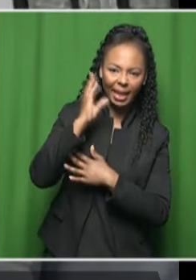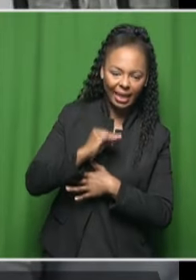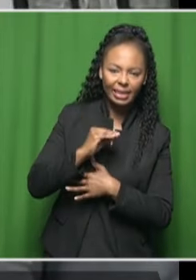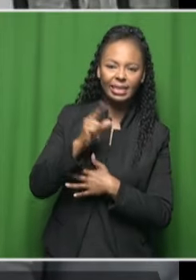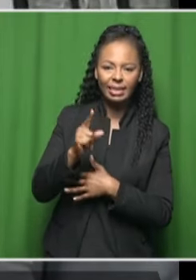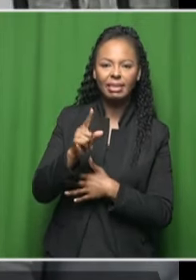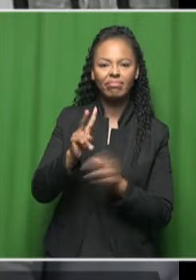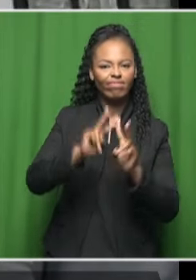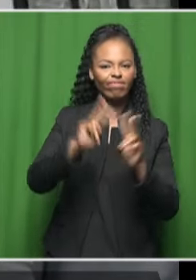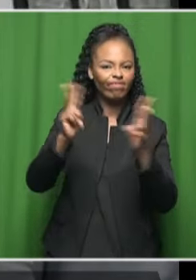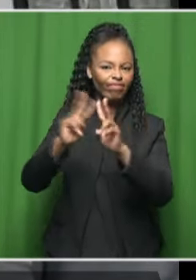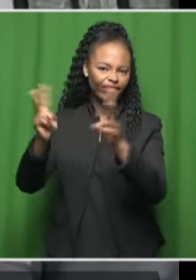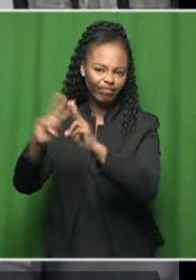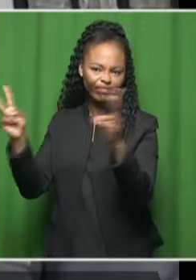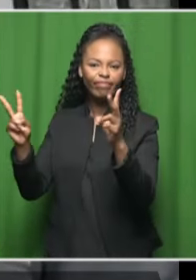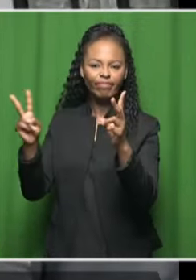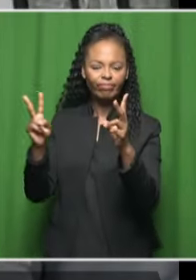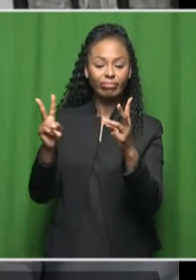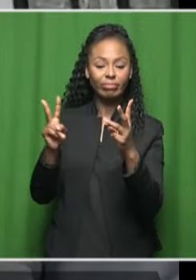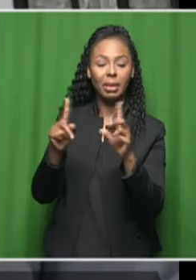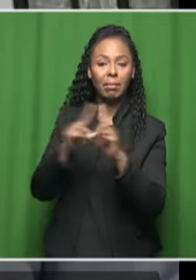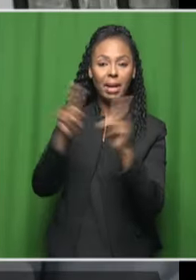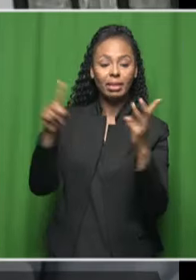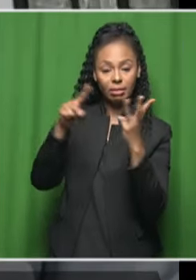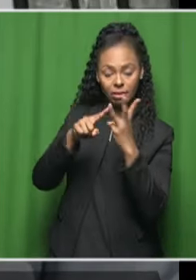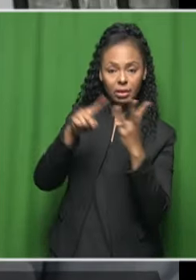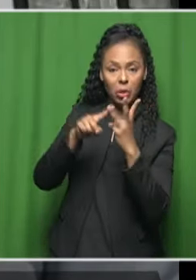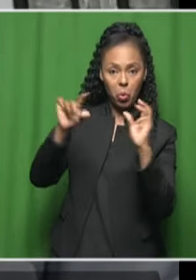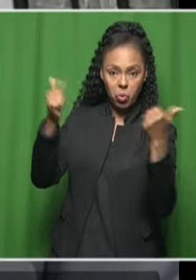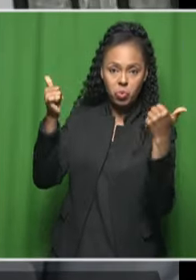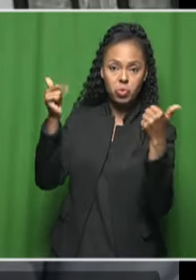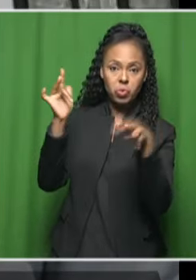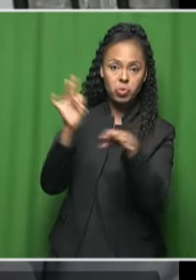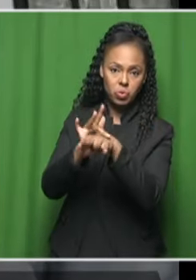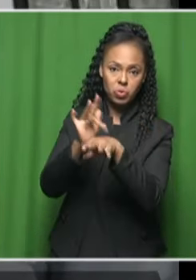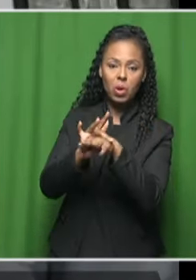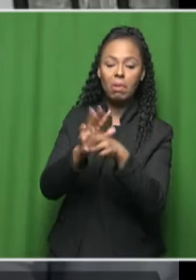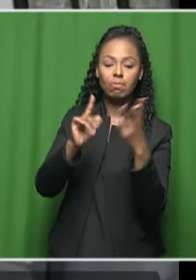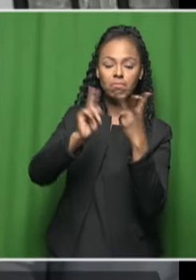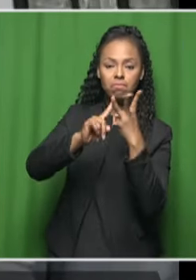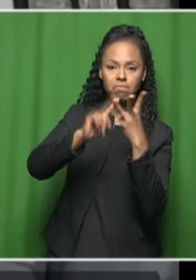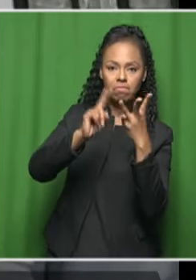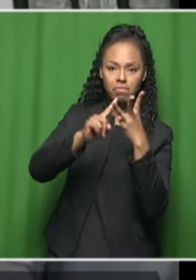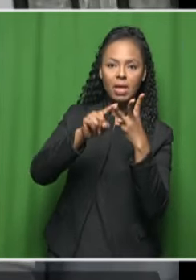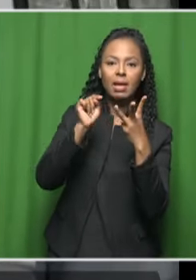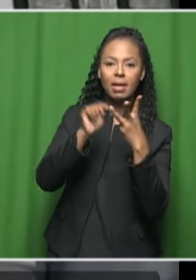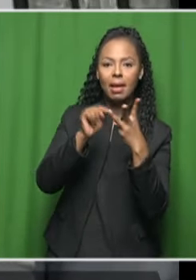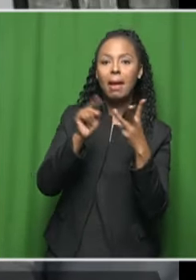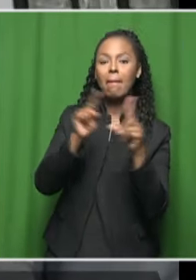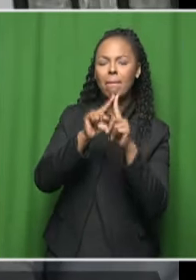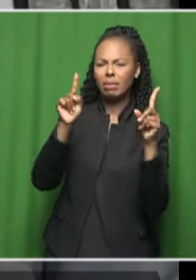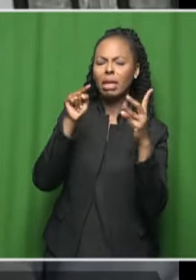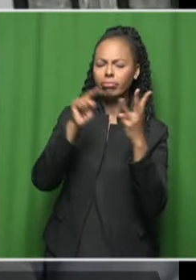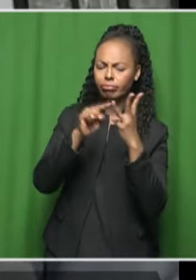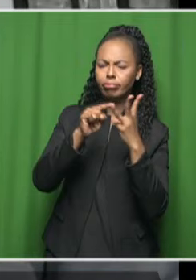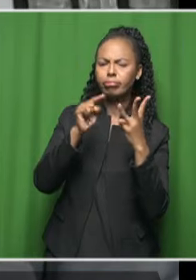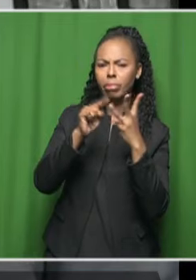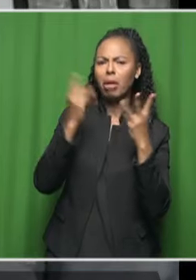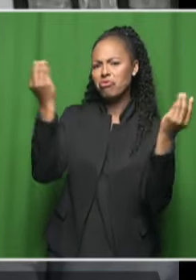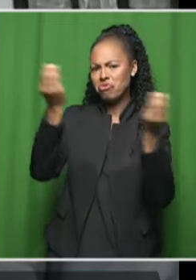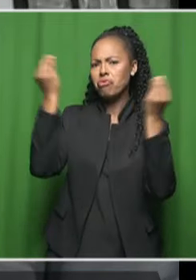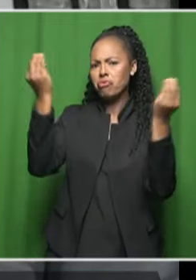definitely Daniel Chapo is ahead. But Venance Mondlane is really also very, very popular among